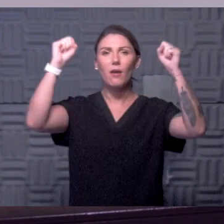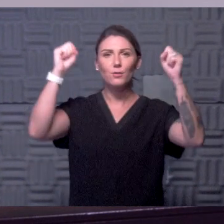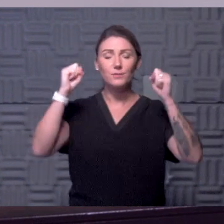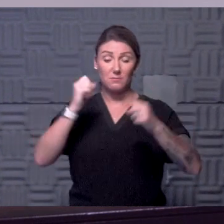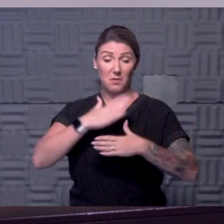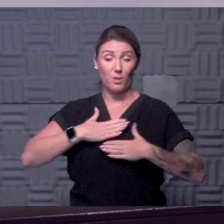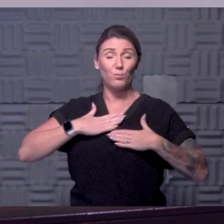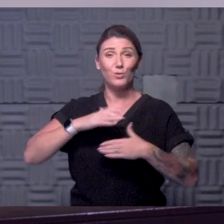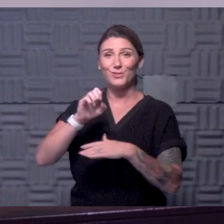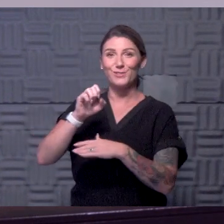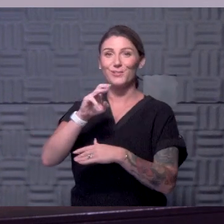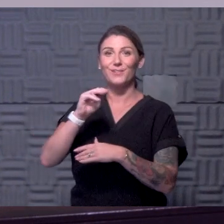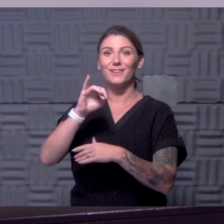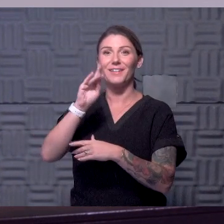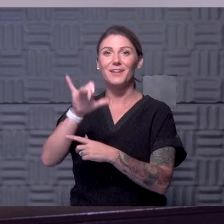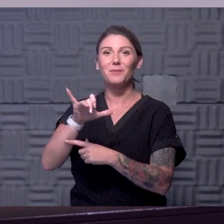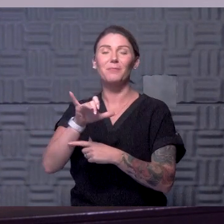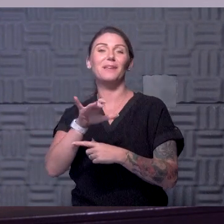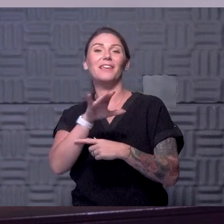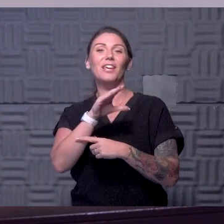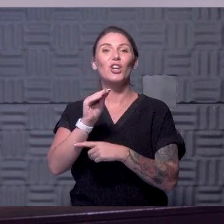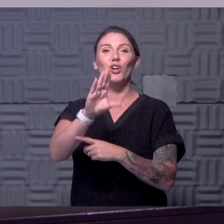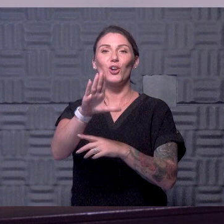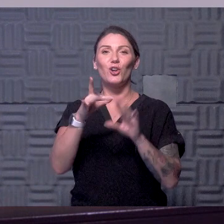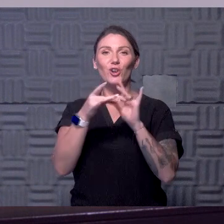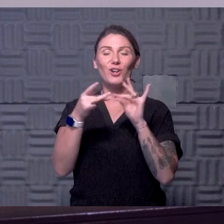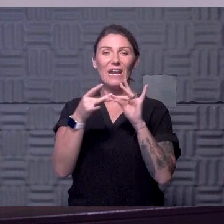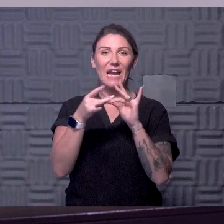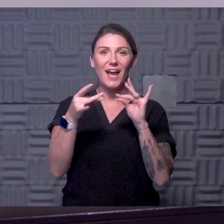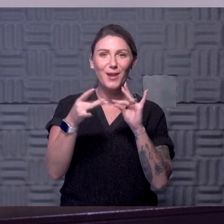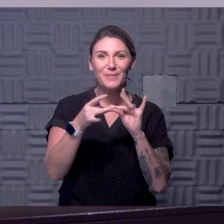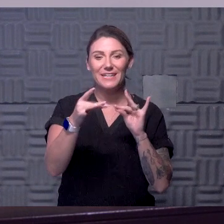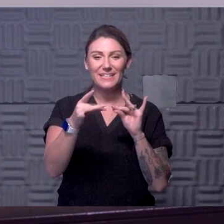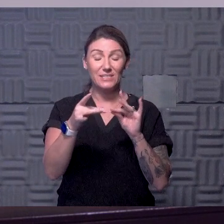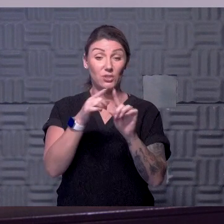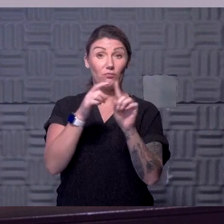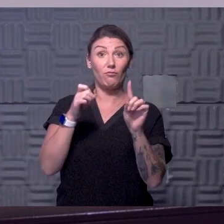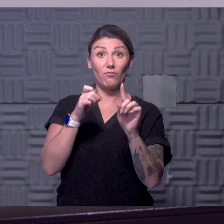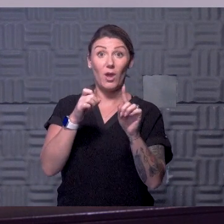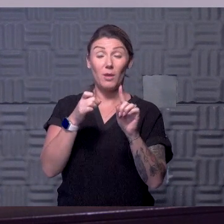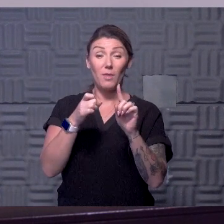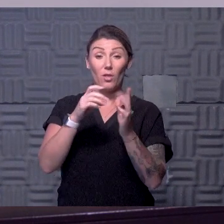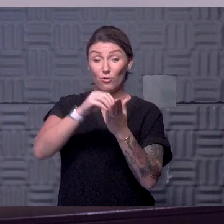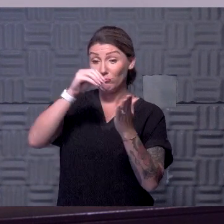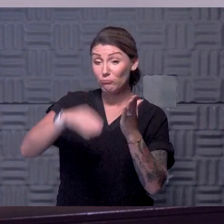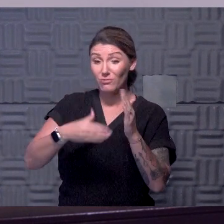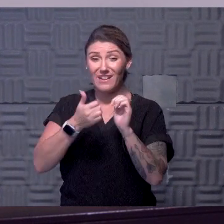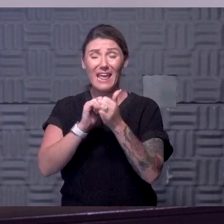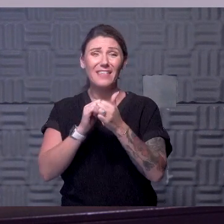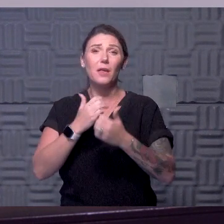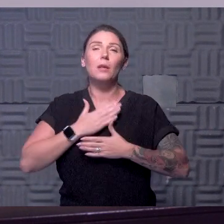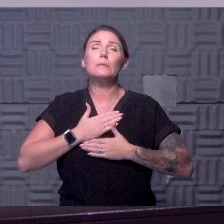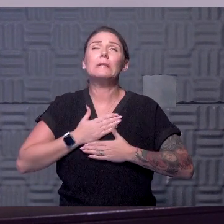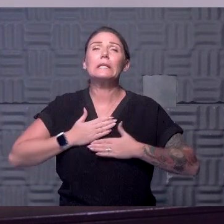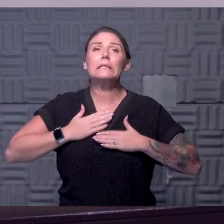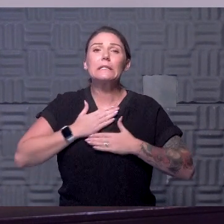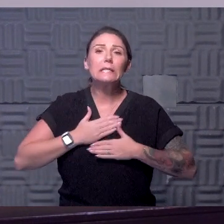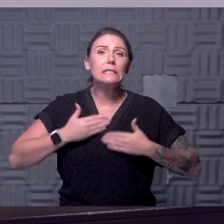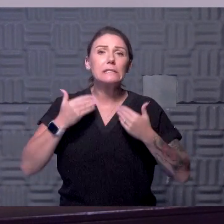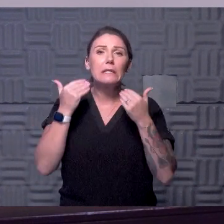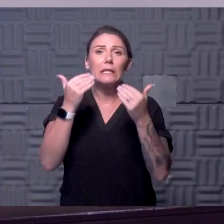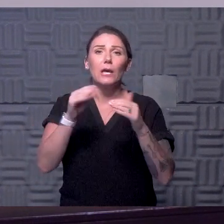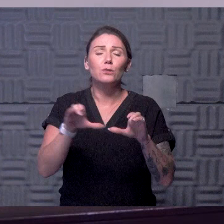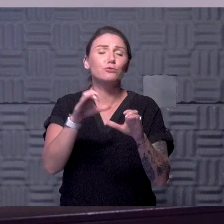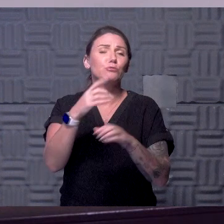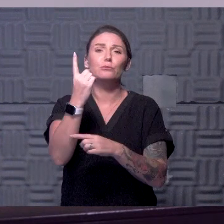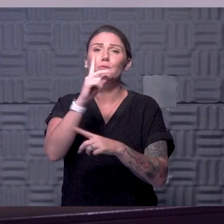appreciate Emily's comments, you know, Emily, because that's the word on the street from the student athletes is, please, let us do something. Some kind of sport